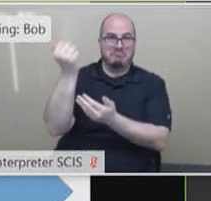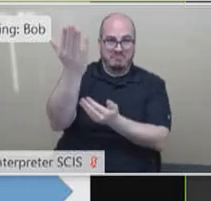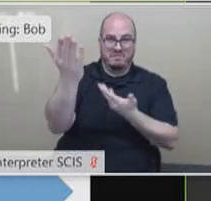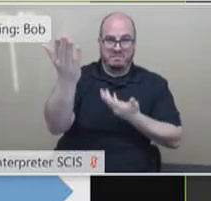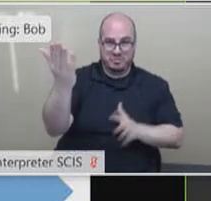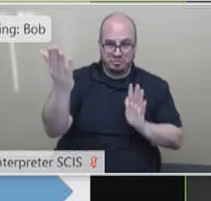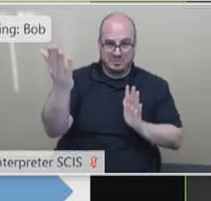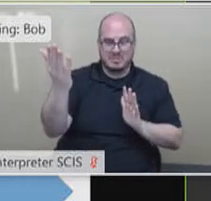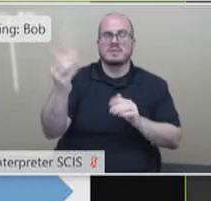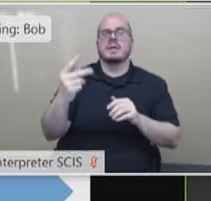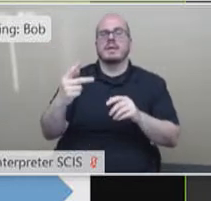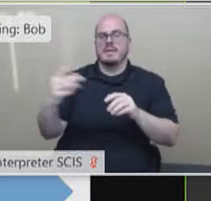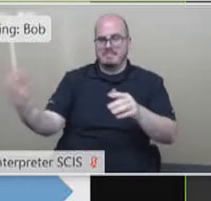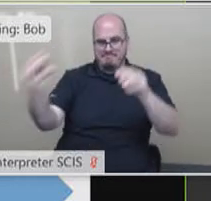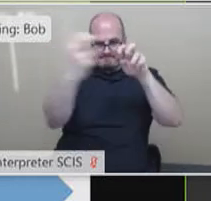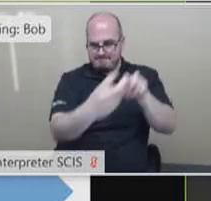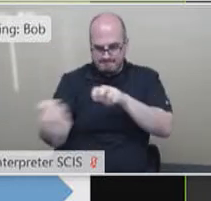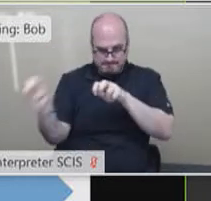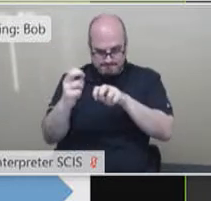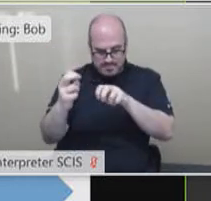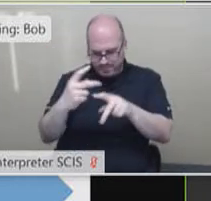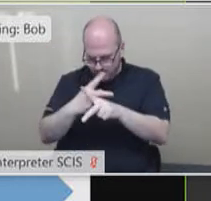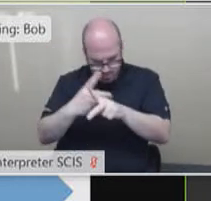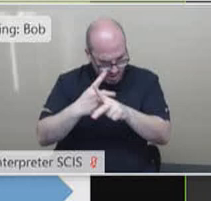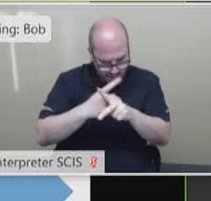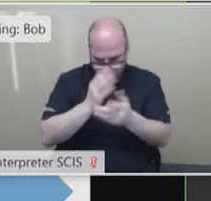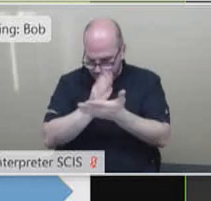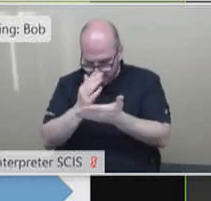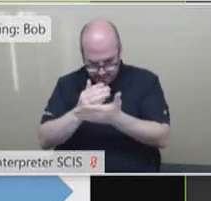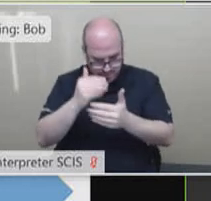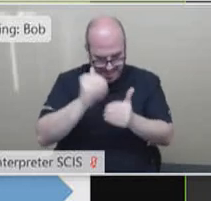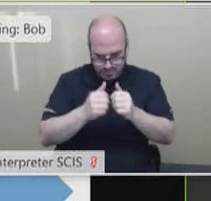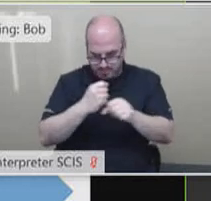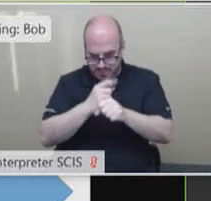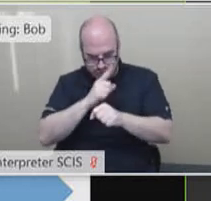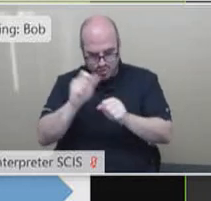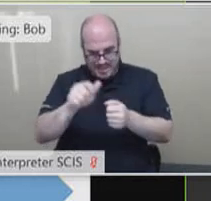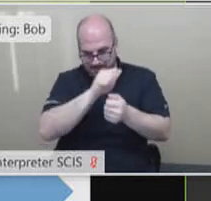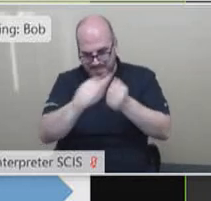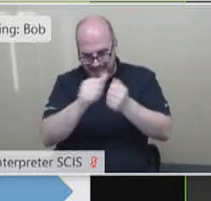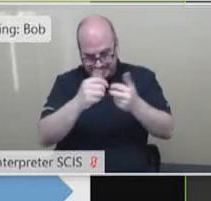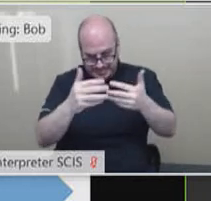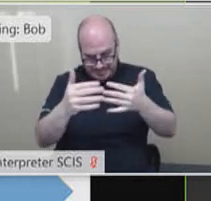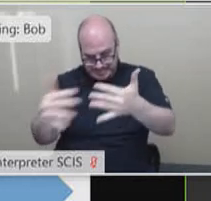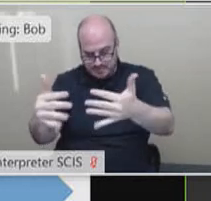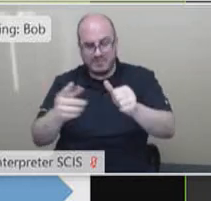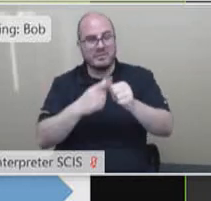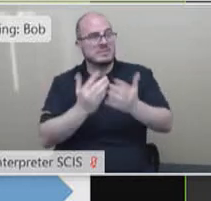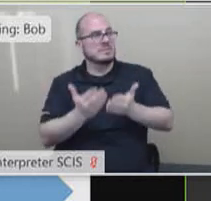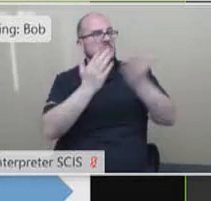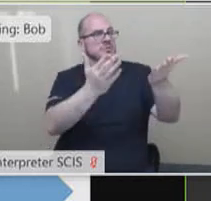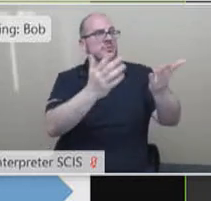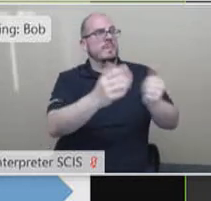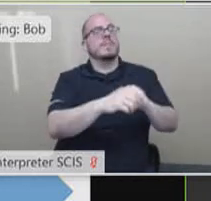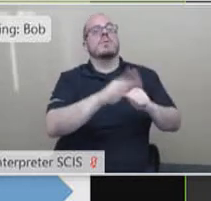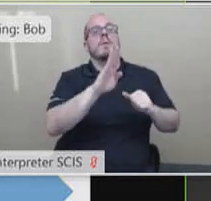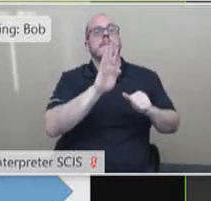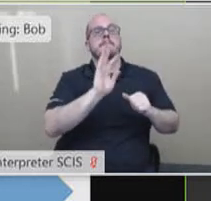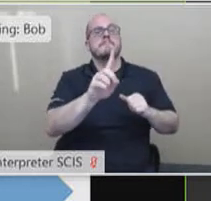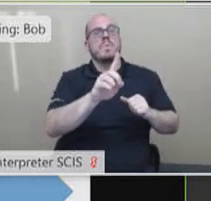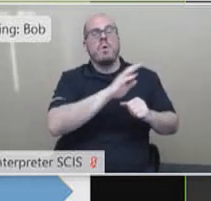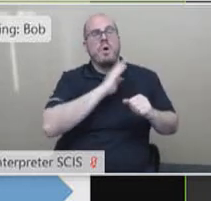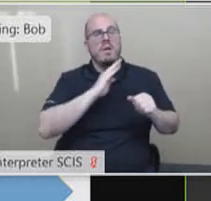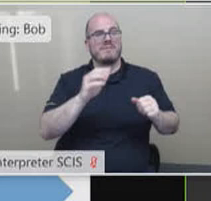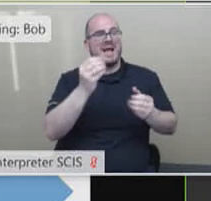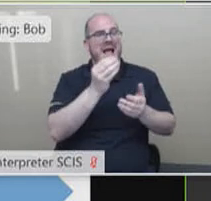work on moving the budget through the steps to passage. So first, we present it to the Board of Estimates. In May, we'll present